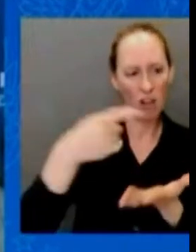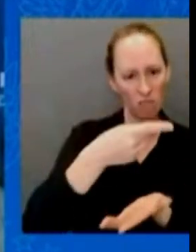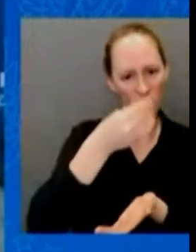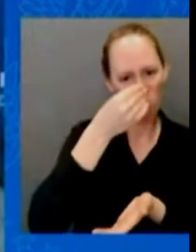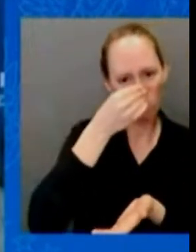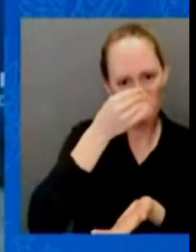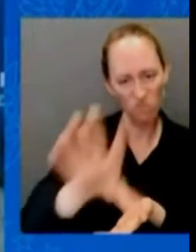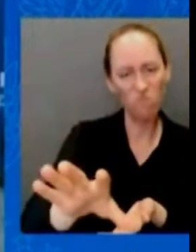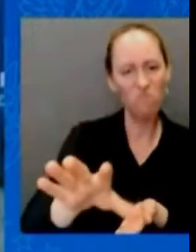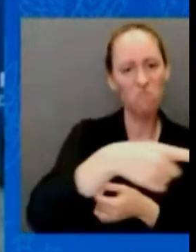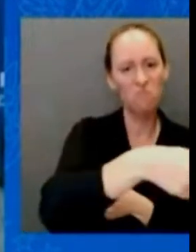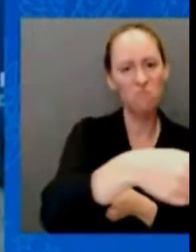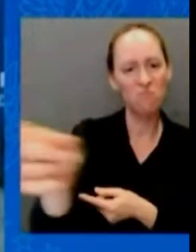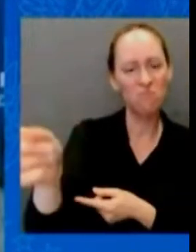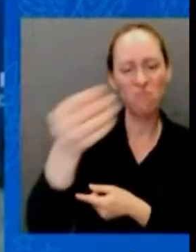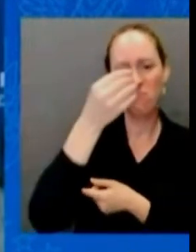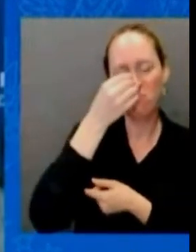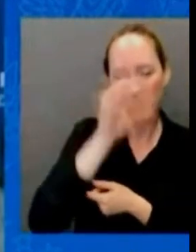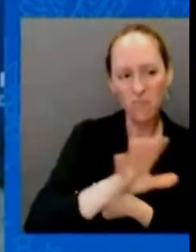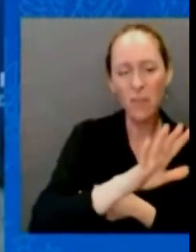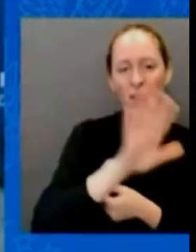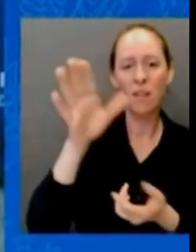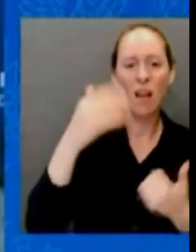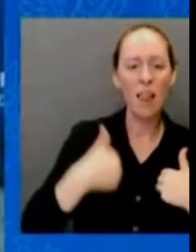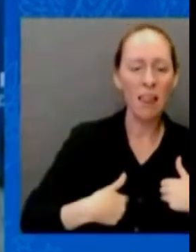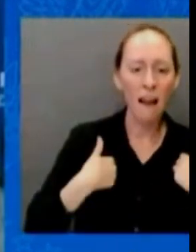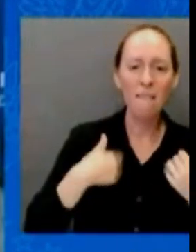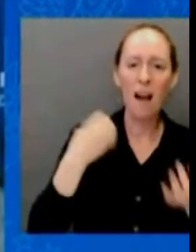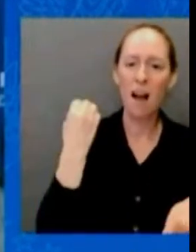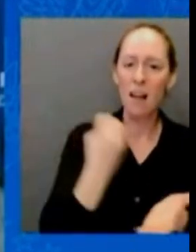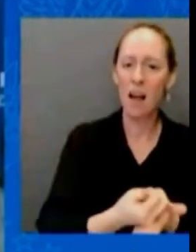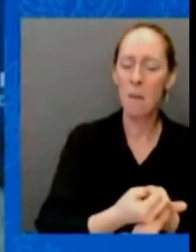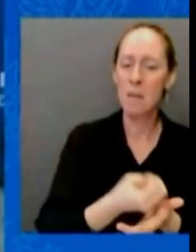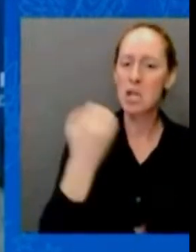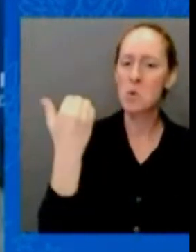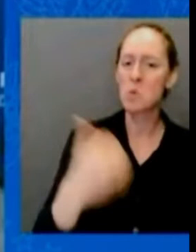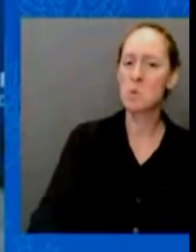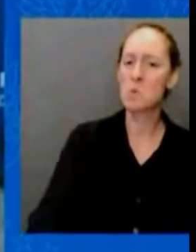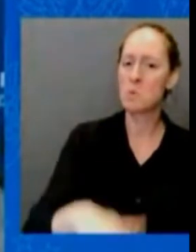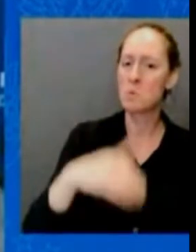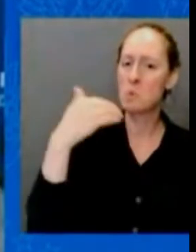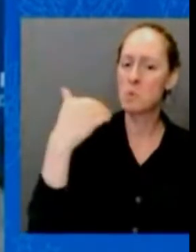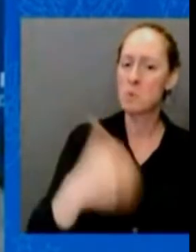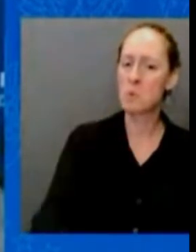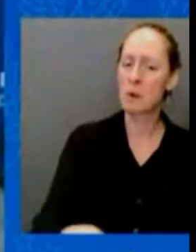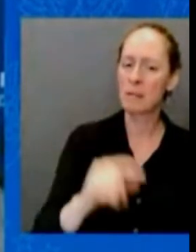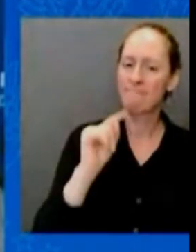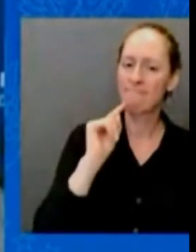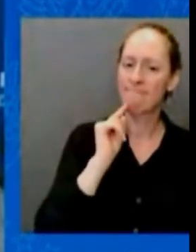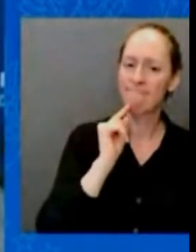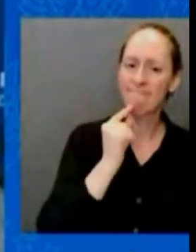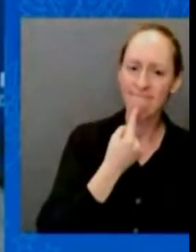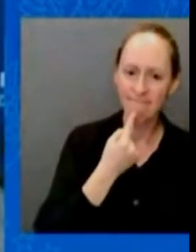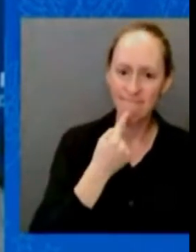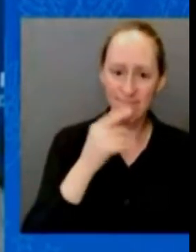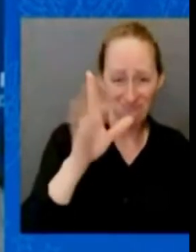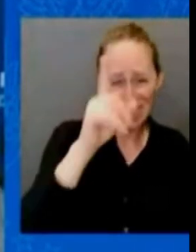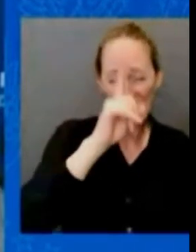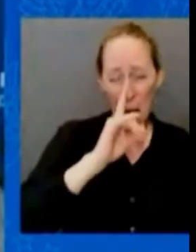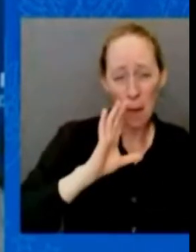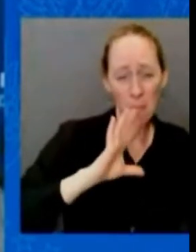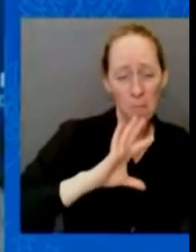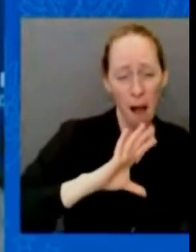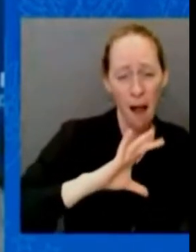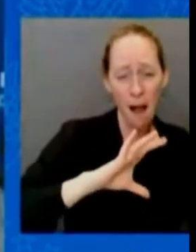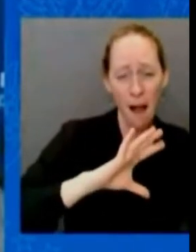nothing, nothing that would create more chaos or do more damage to the American economy than that happening, if it were to happen. Let me close